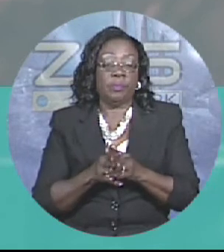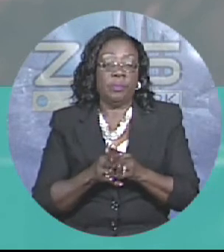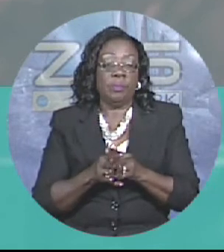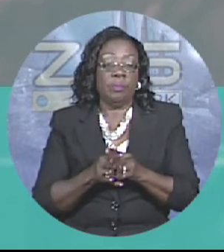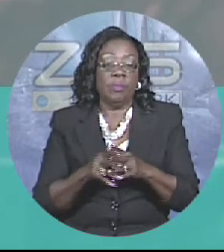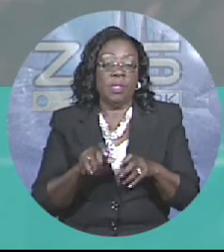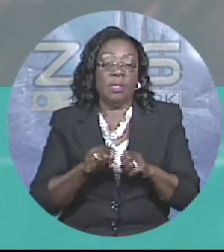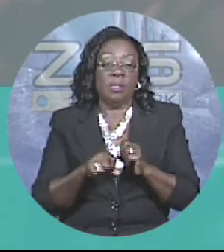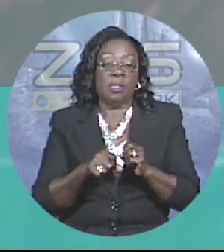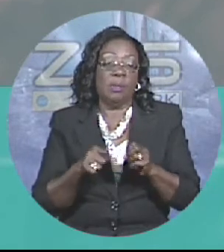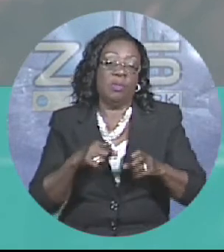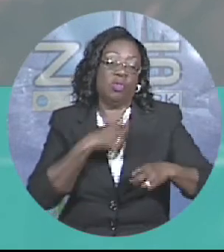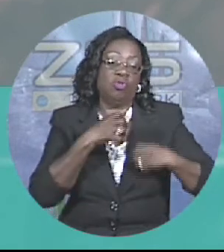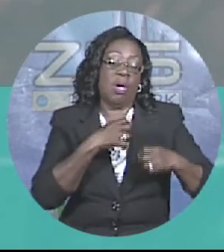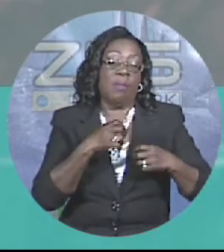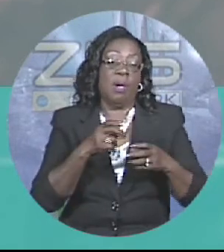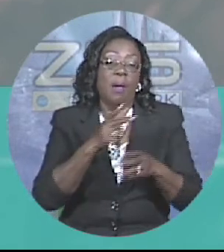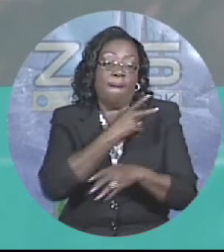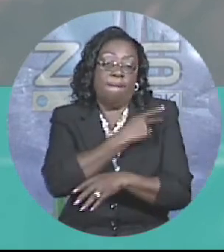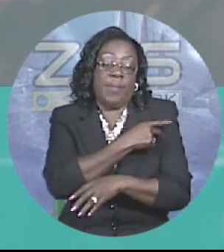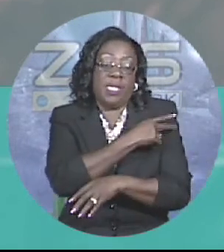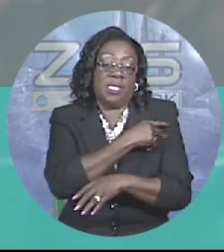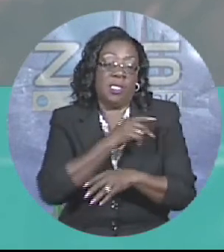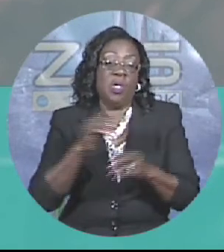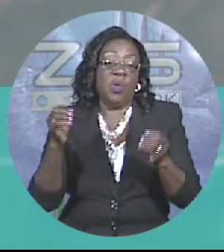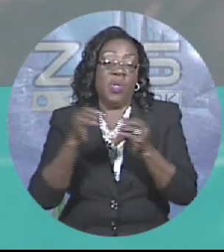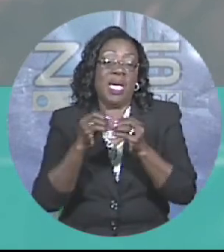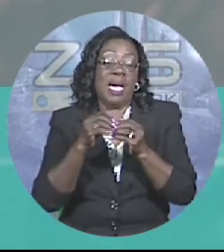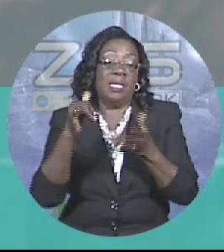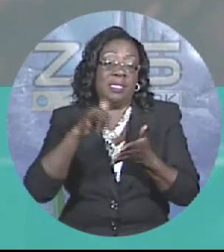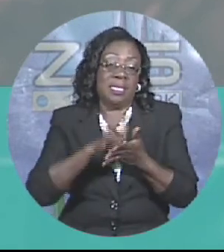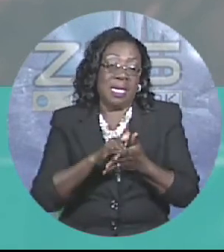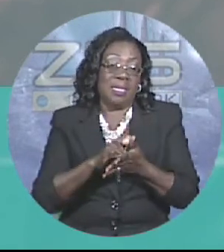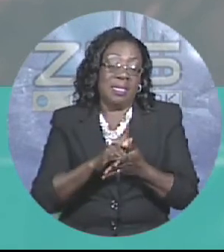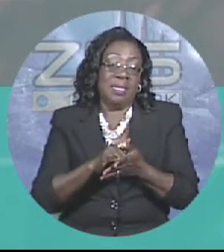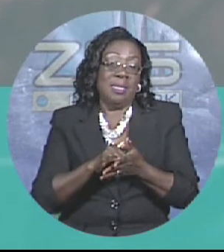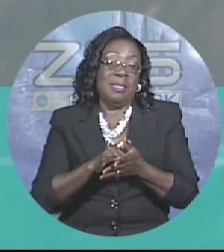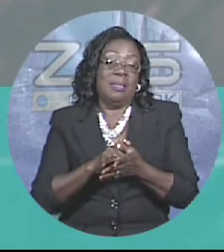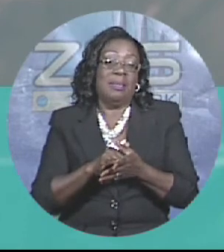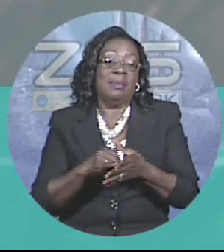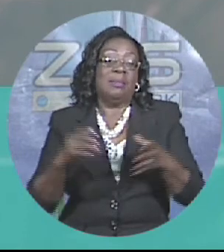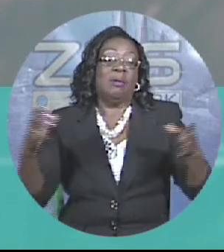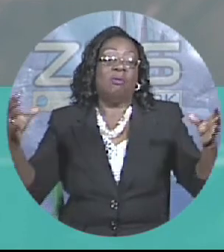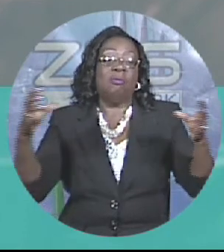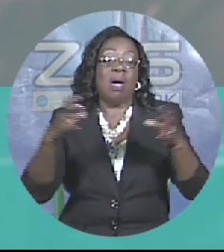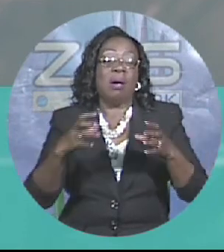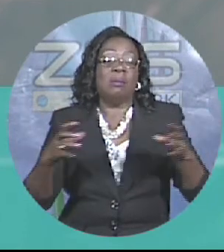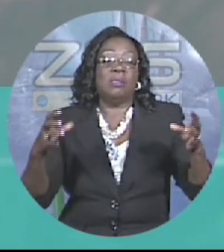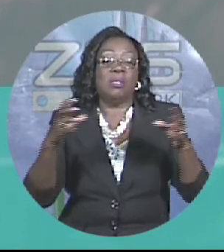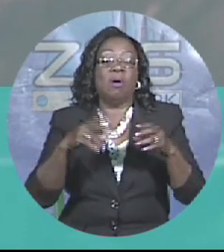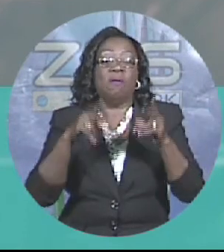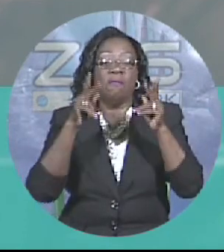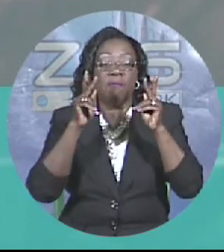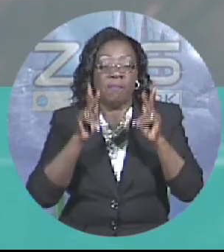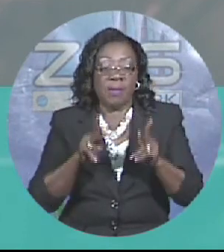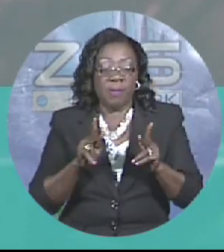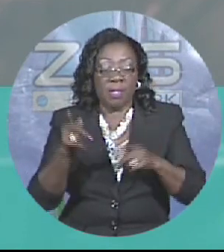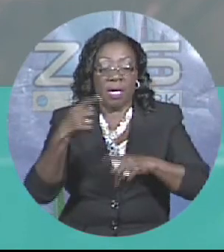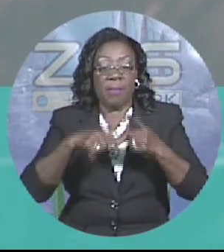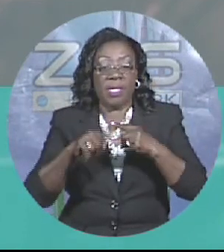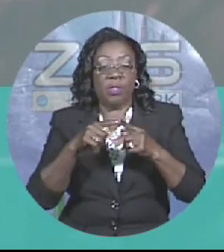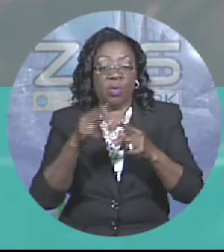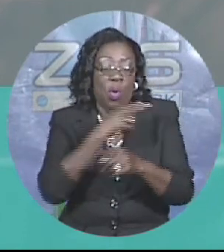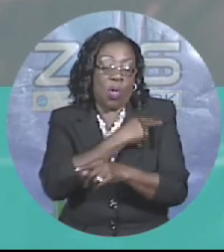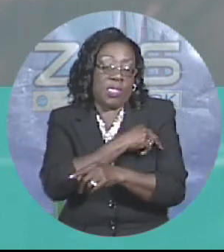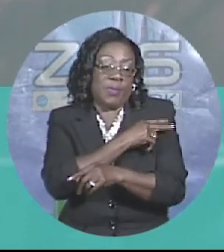some trauma patients, etc. You add to that the usual high volume of